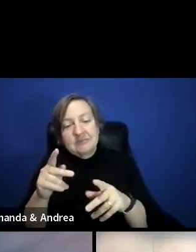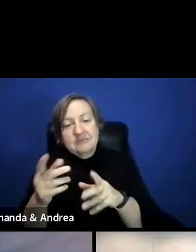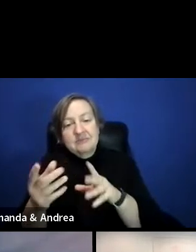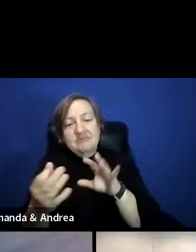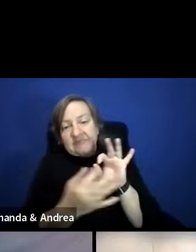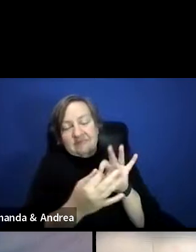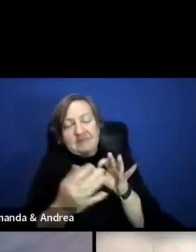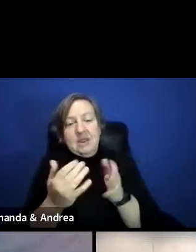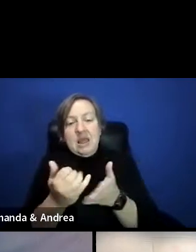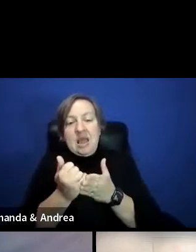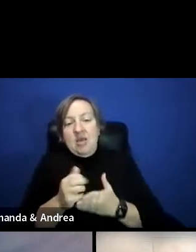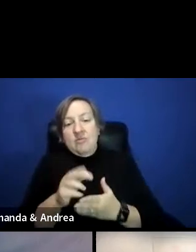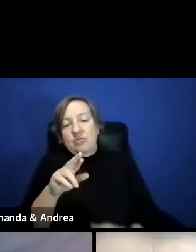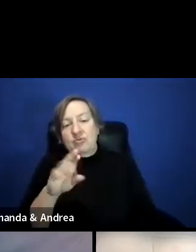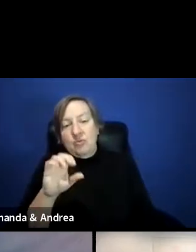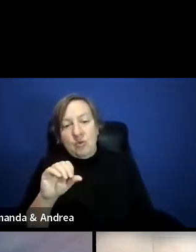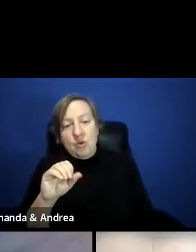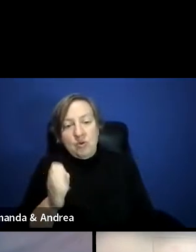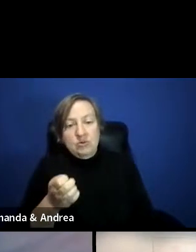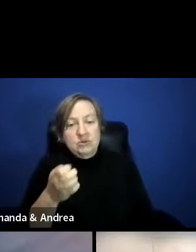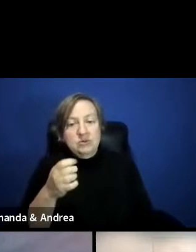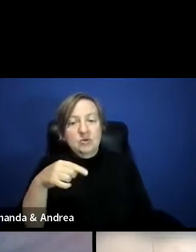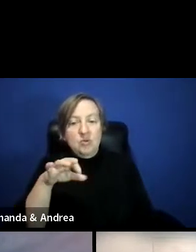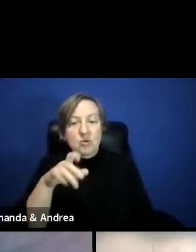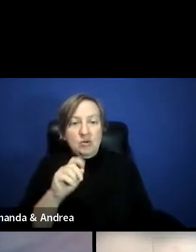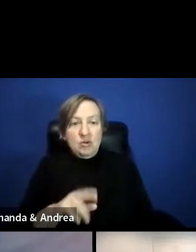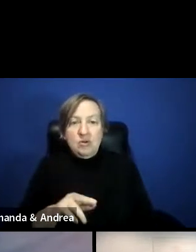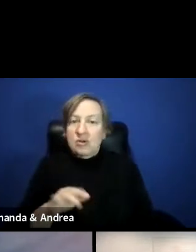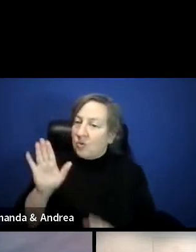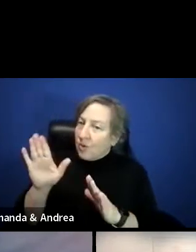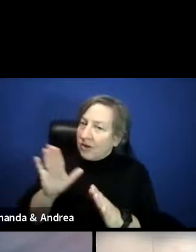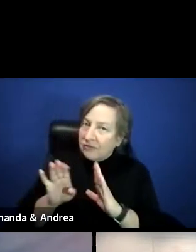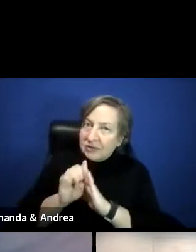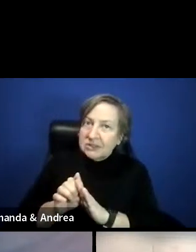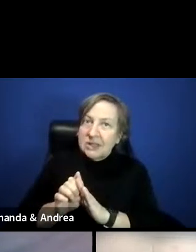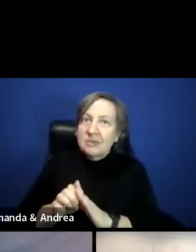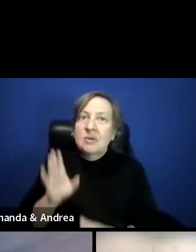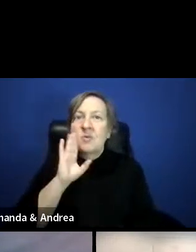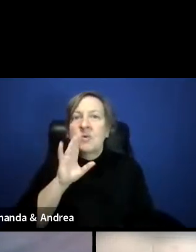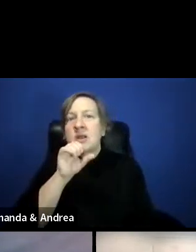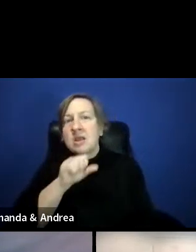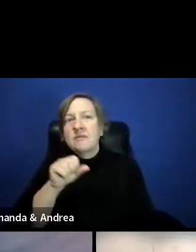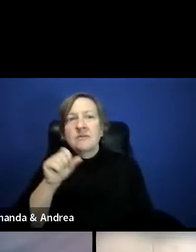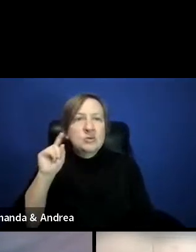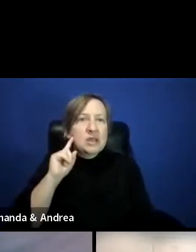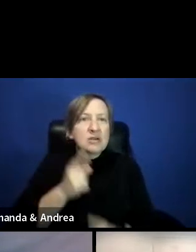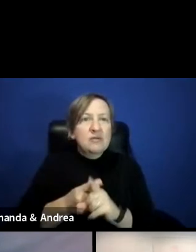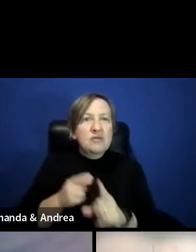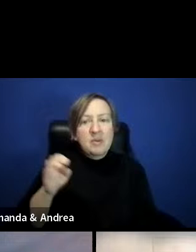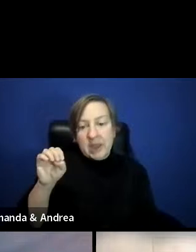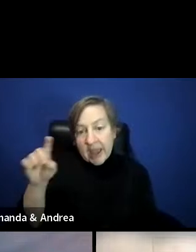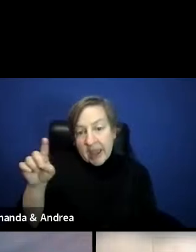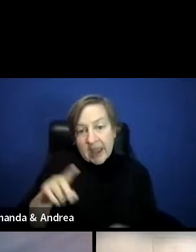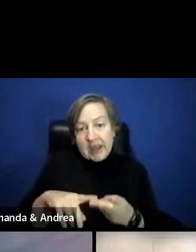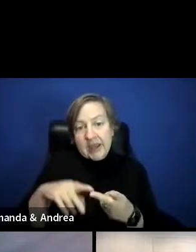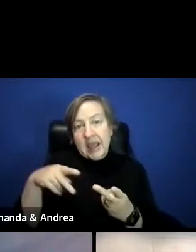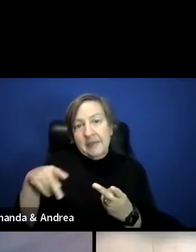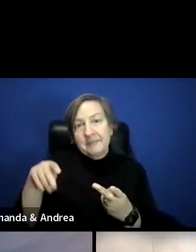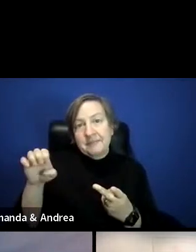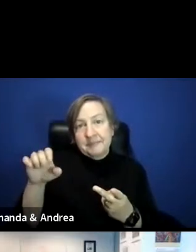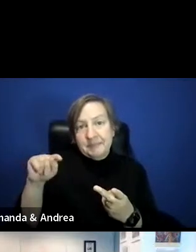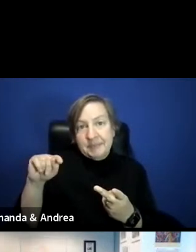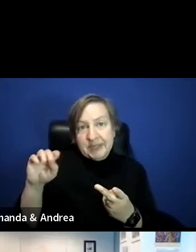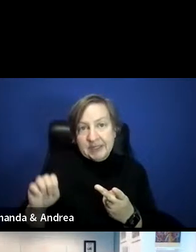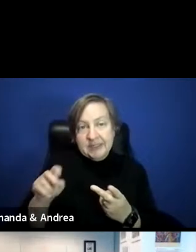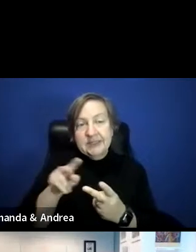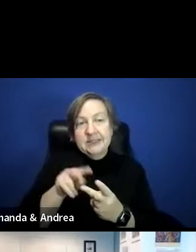Those are really wonderful examples. I'd love to hear from Ed and Pete, especially